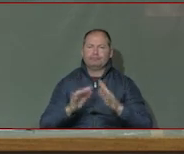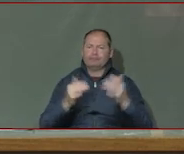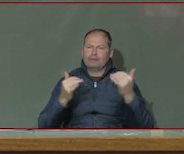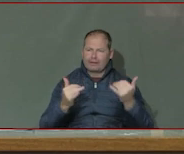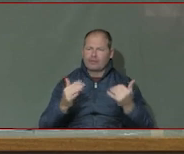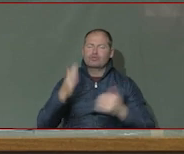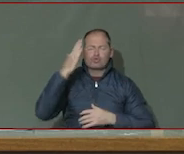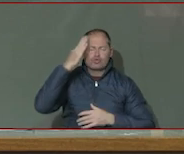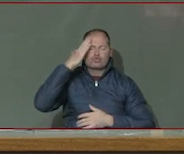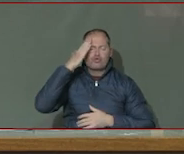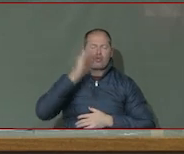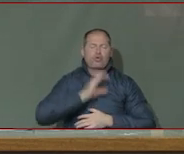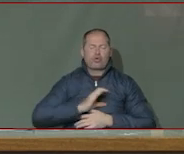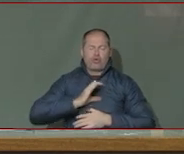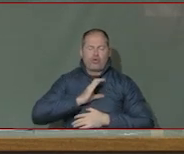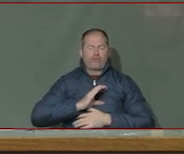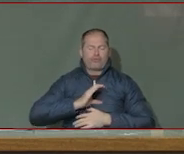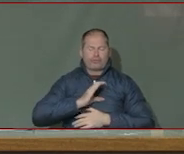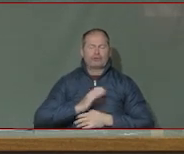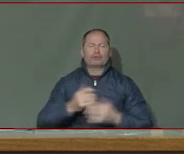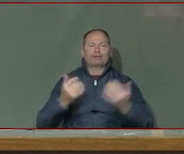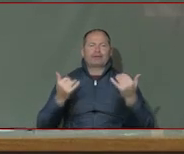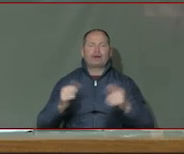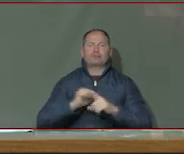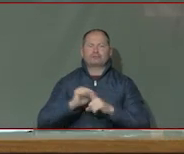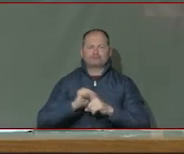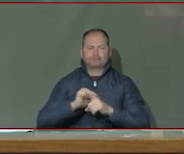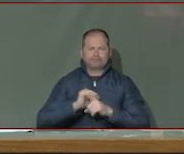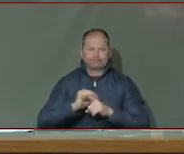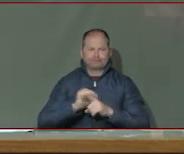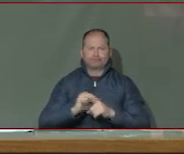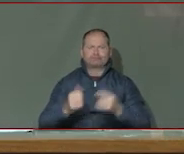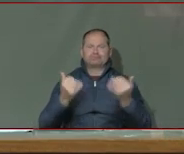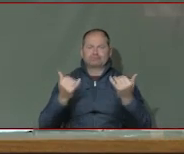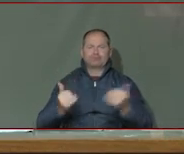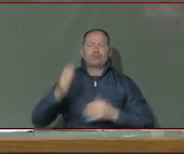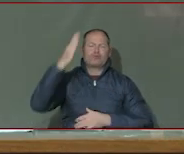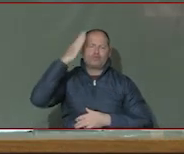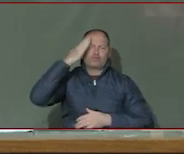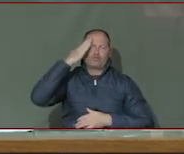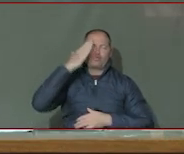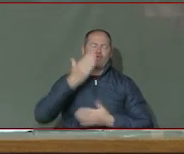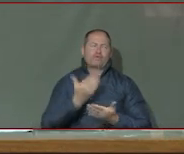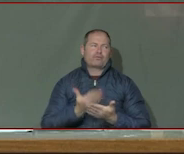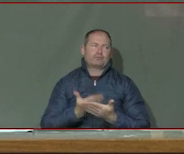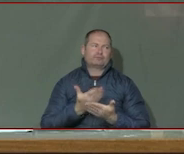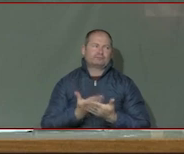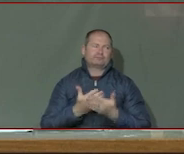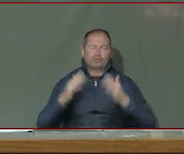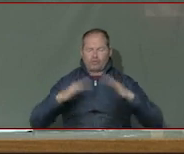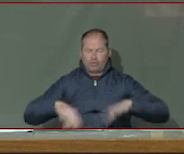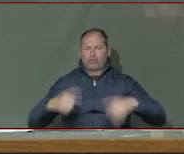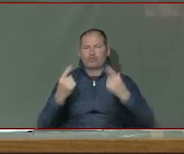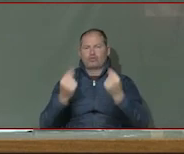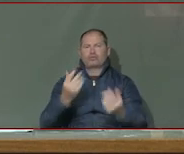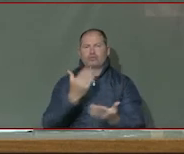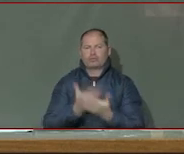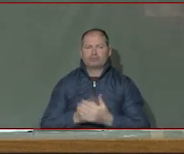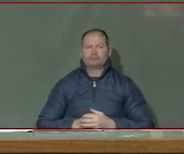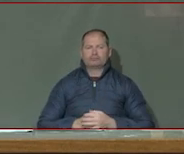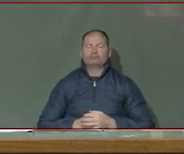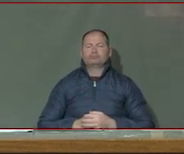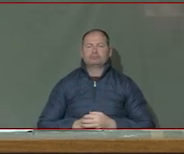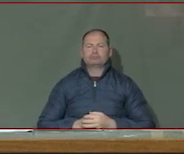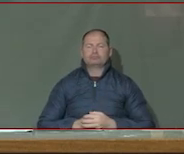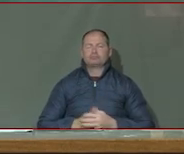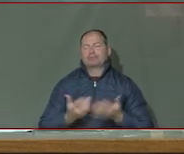with it by asking questions, practicing, and all of us can do it. It's not something difficult. It's just new to many